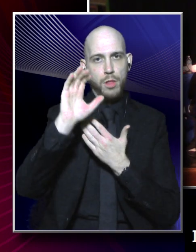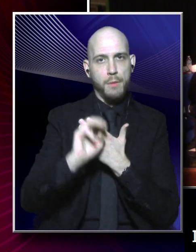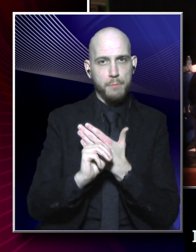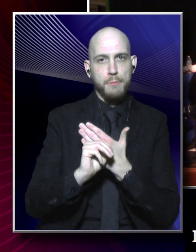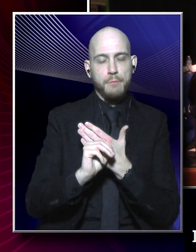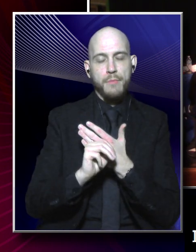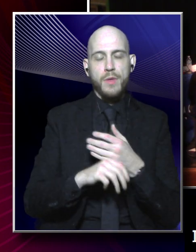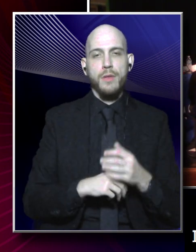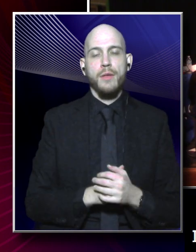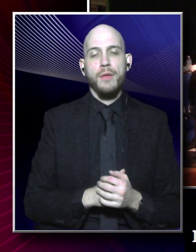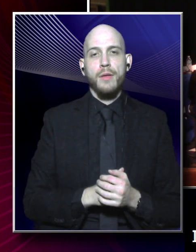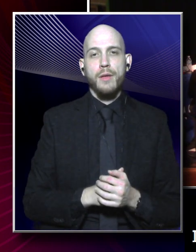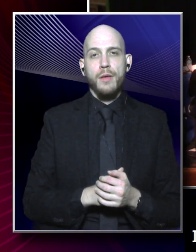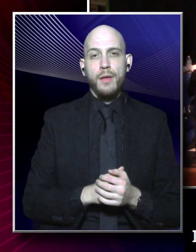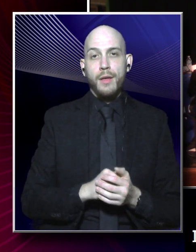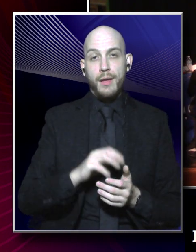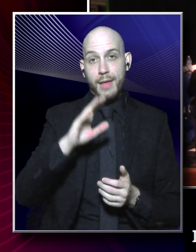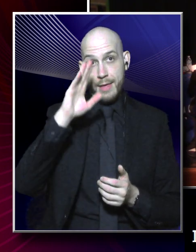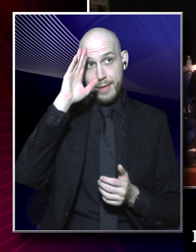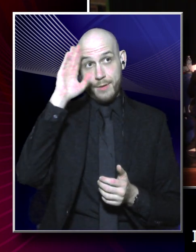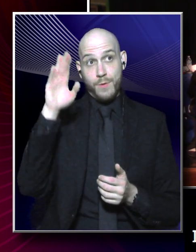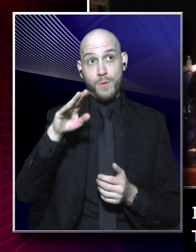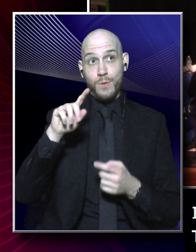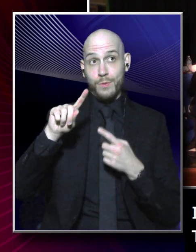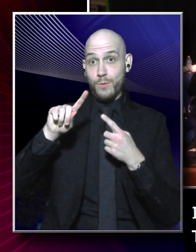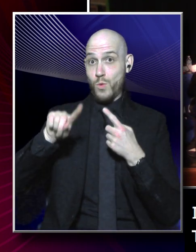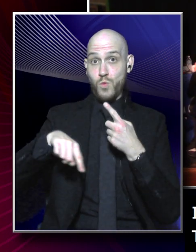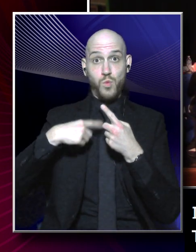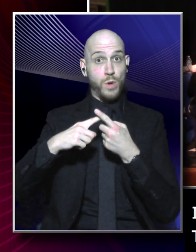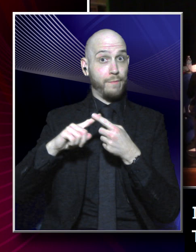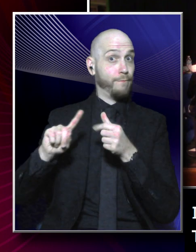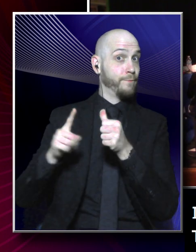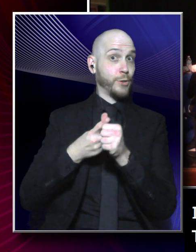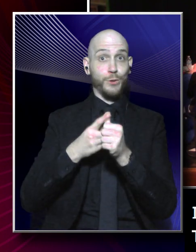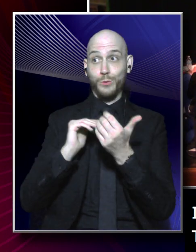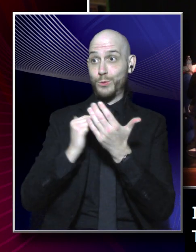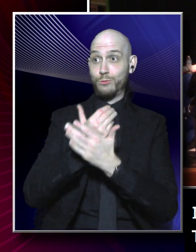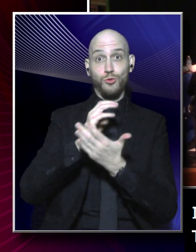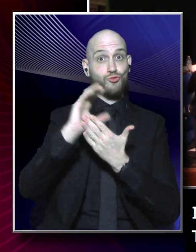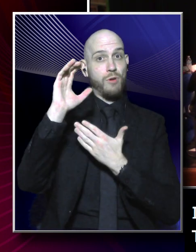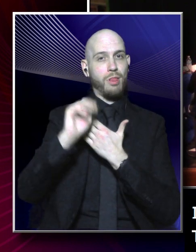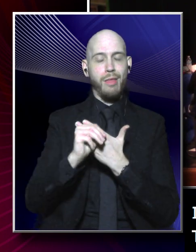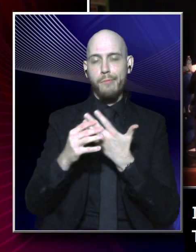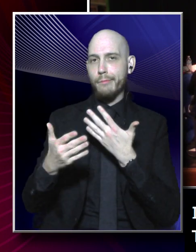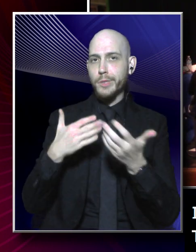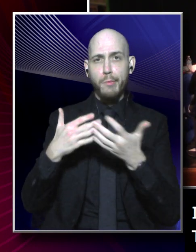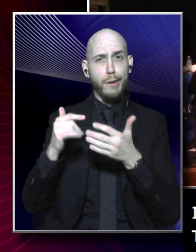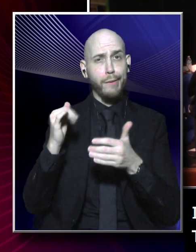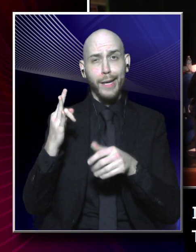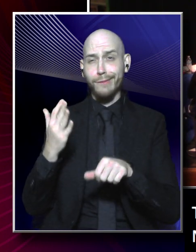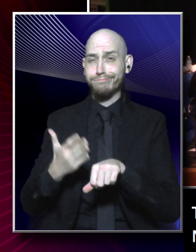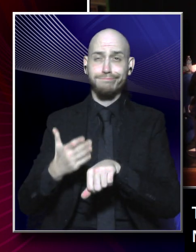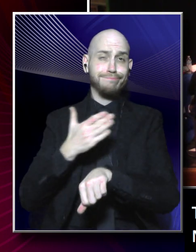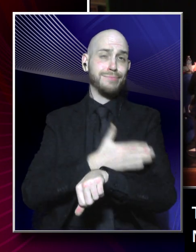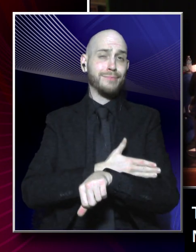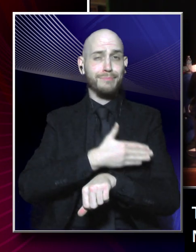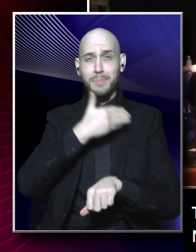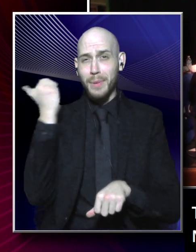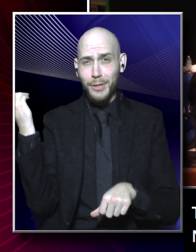gross dip when you institute a new, even if it's a much, much better, more consistent